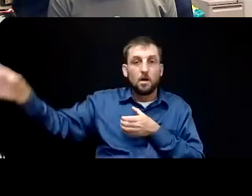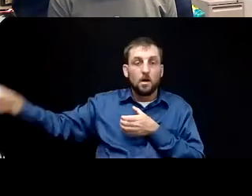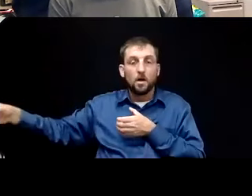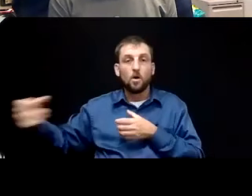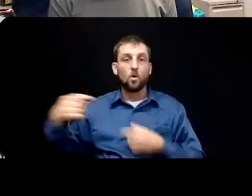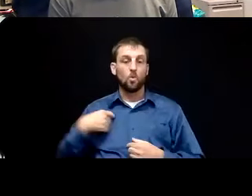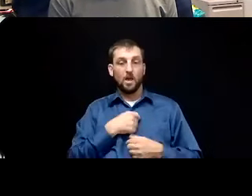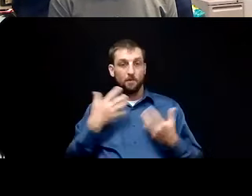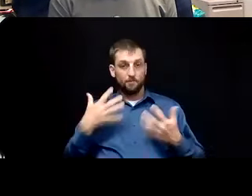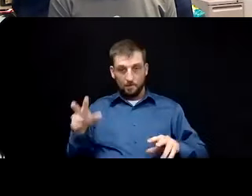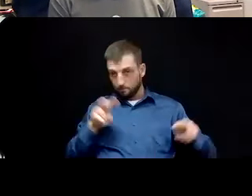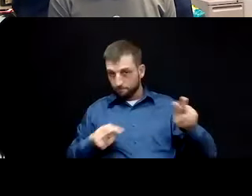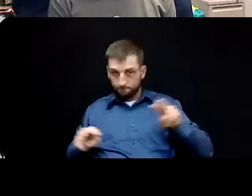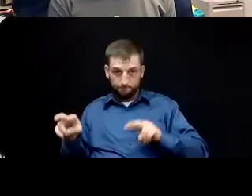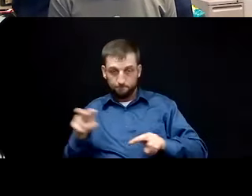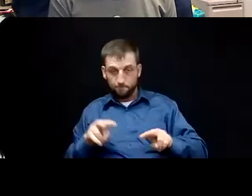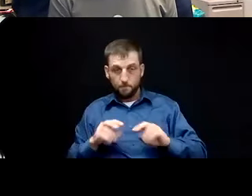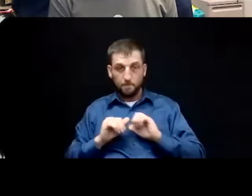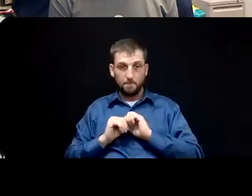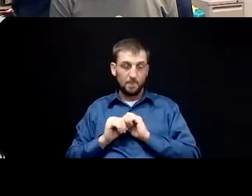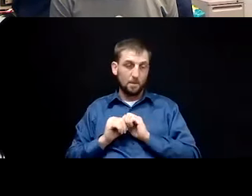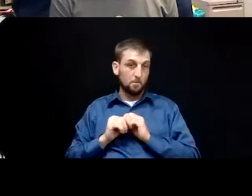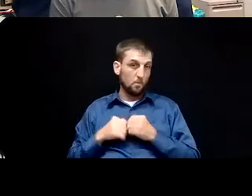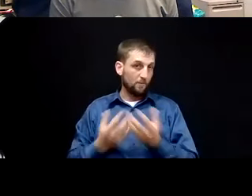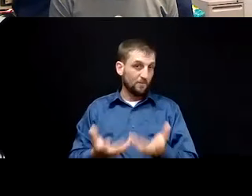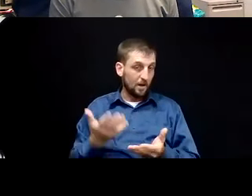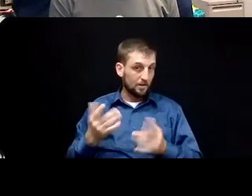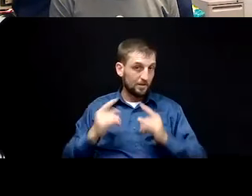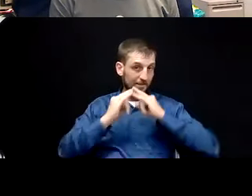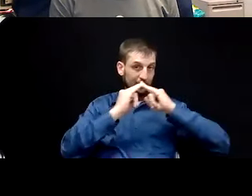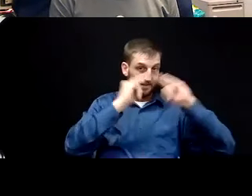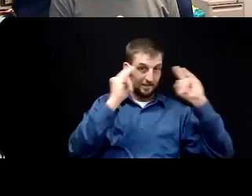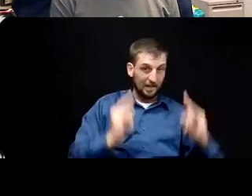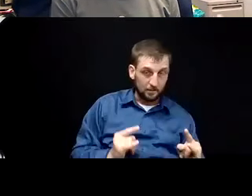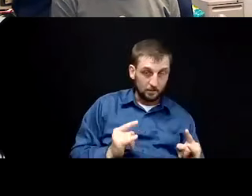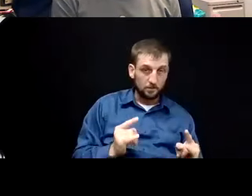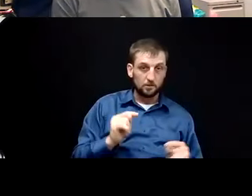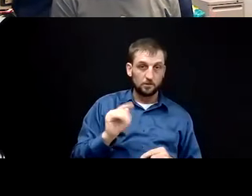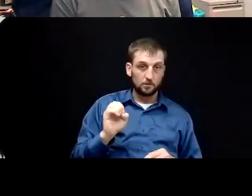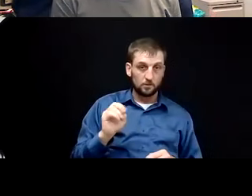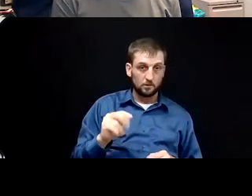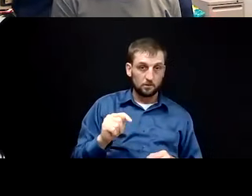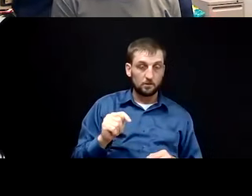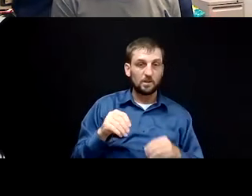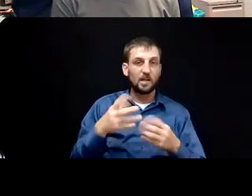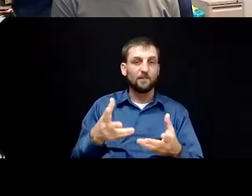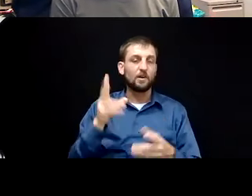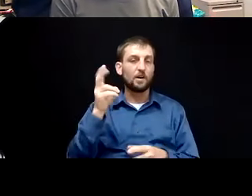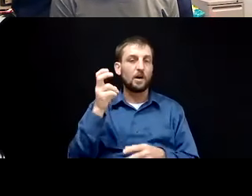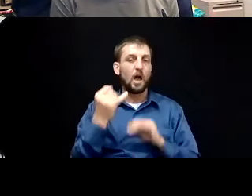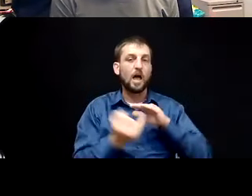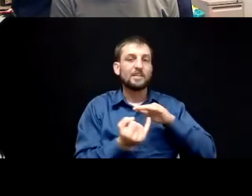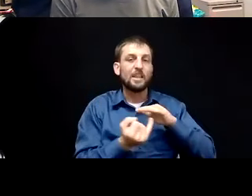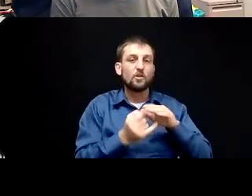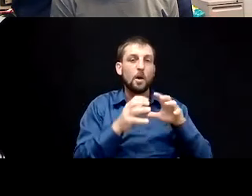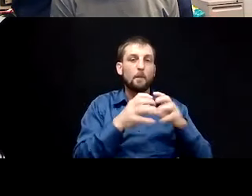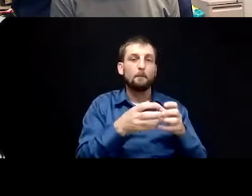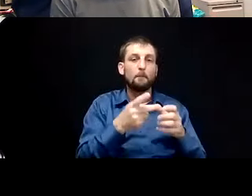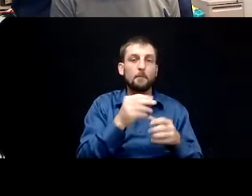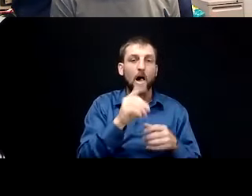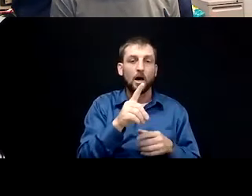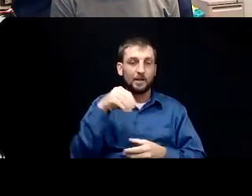to provide some tentage. So really to make little isolation pods within our huge state